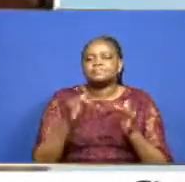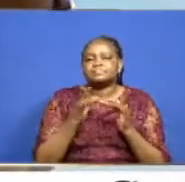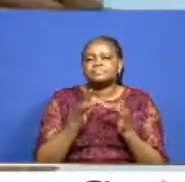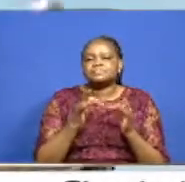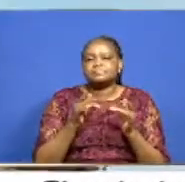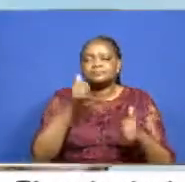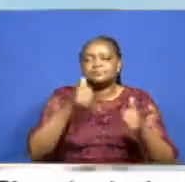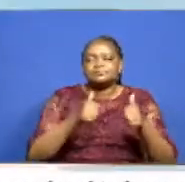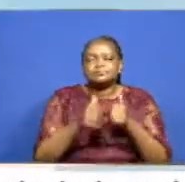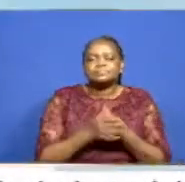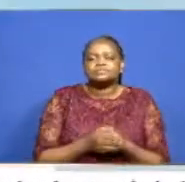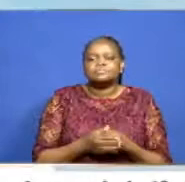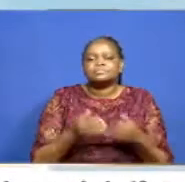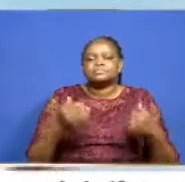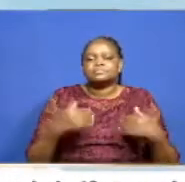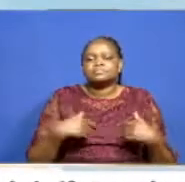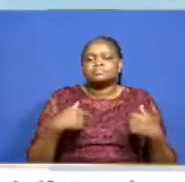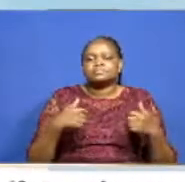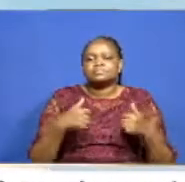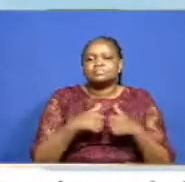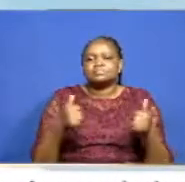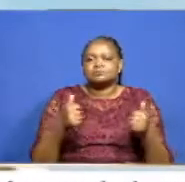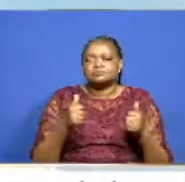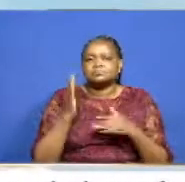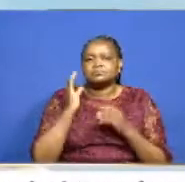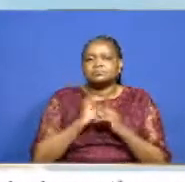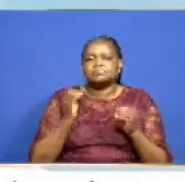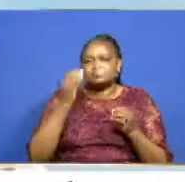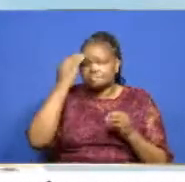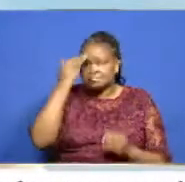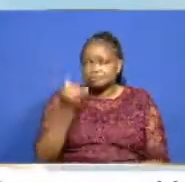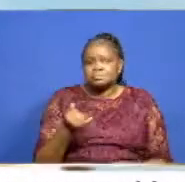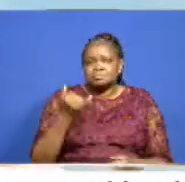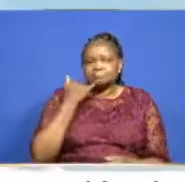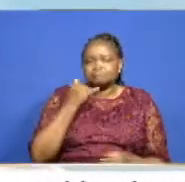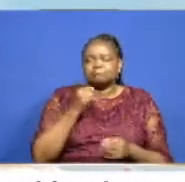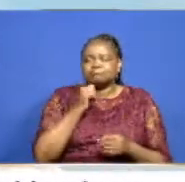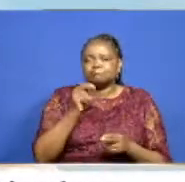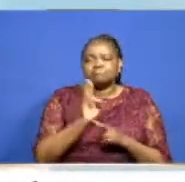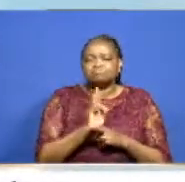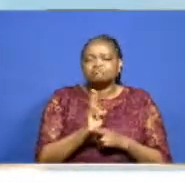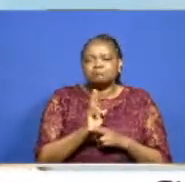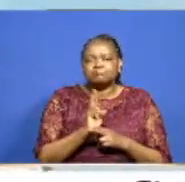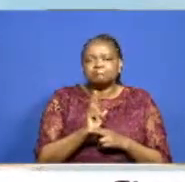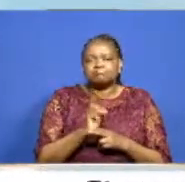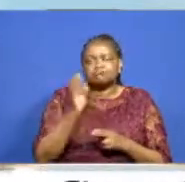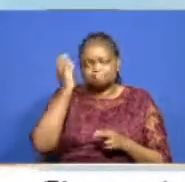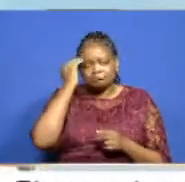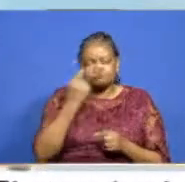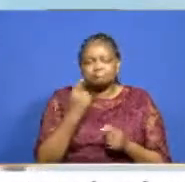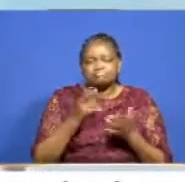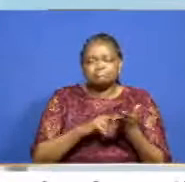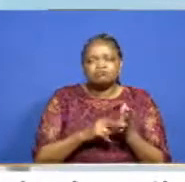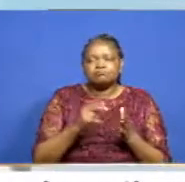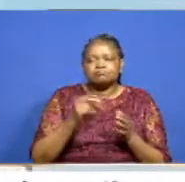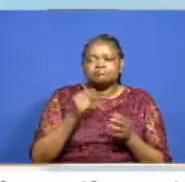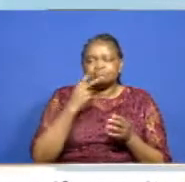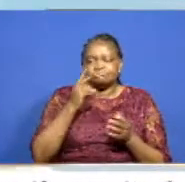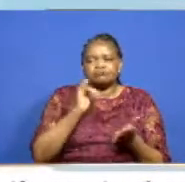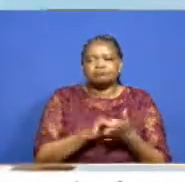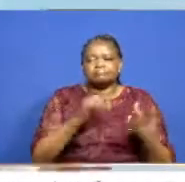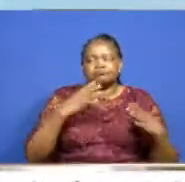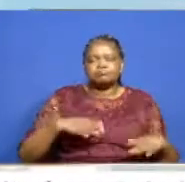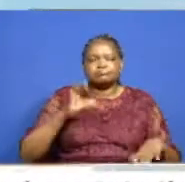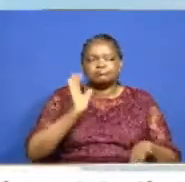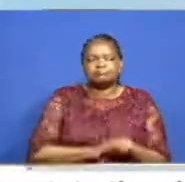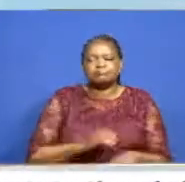which does not have safeguards, because the phones are not customized to be used by students alone. So you realize that people have also found